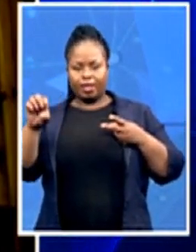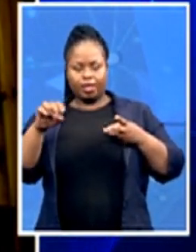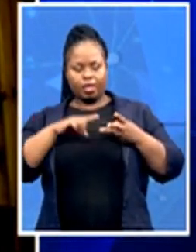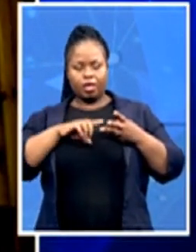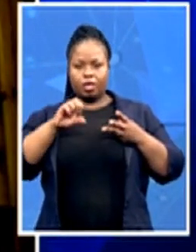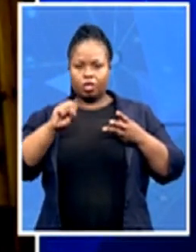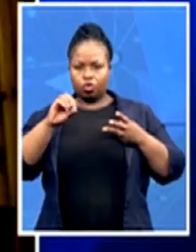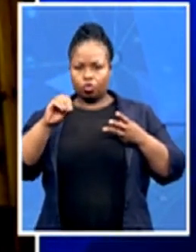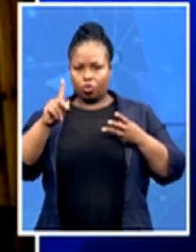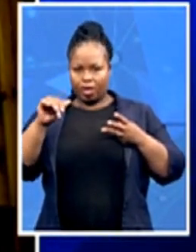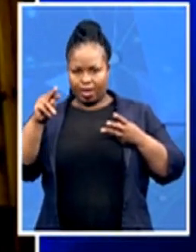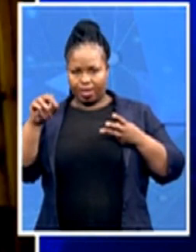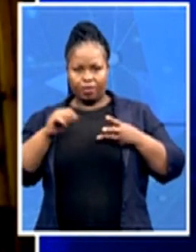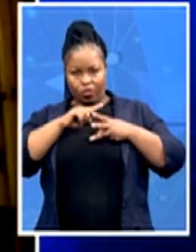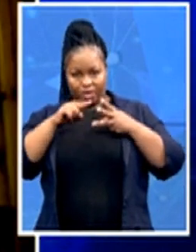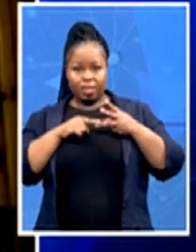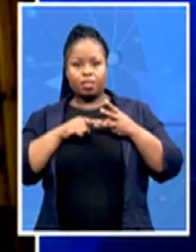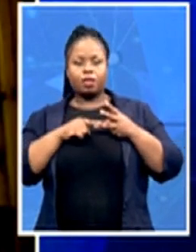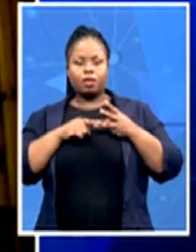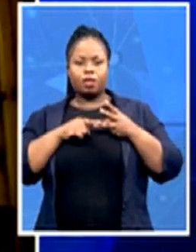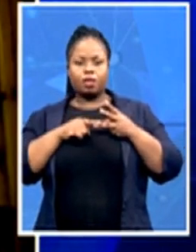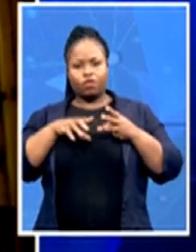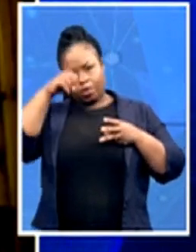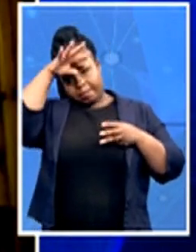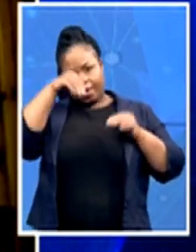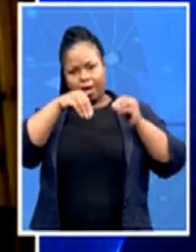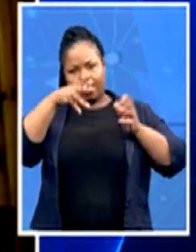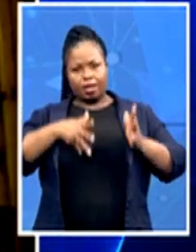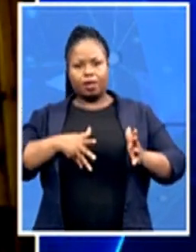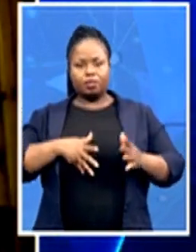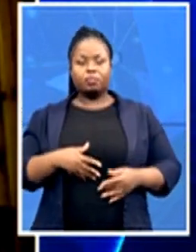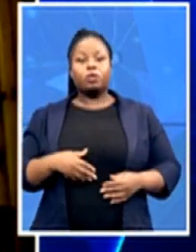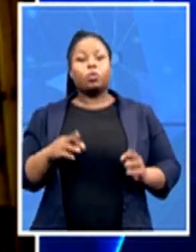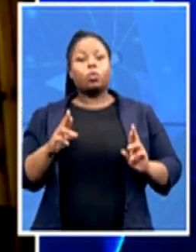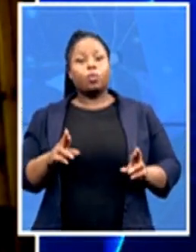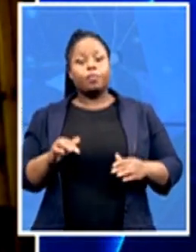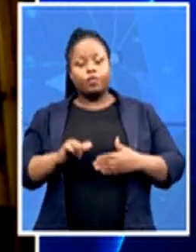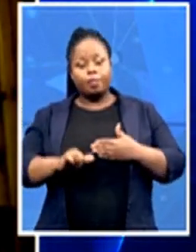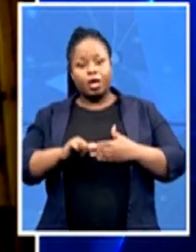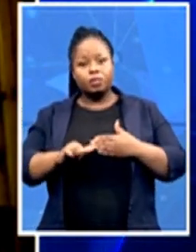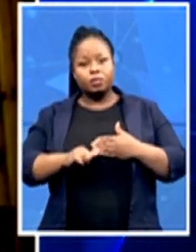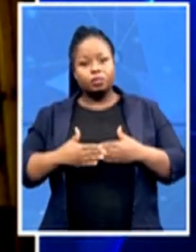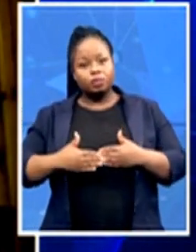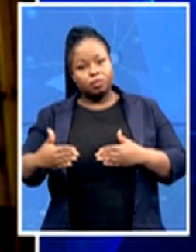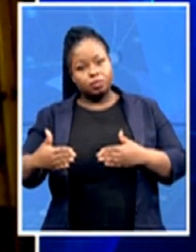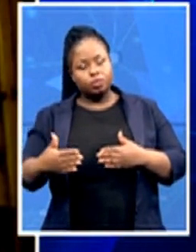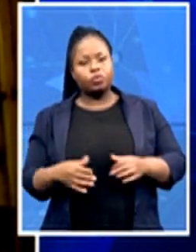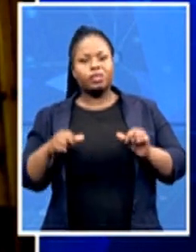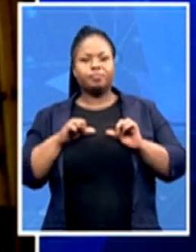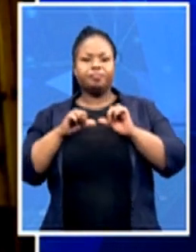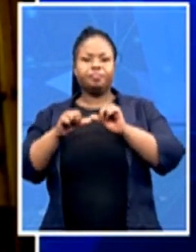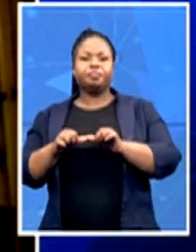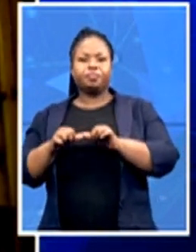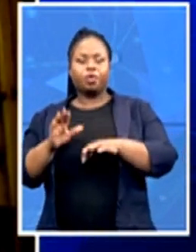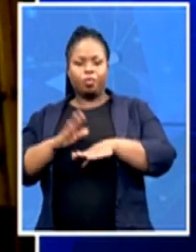three miners. Hopefully in the next few months, we'll be proceeding with prosecutions for the actual event of the